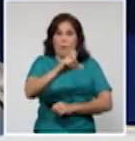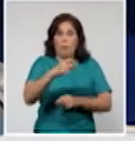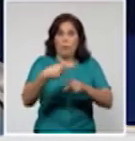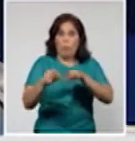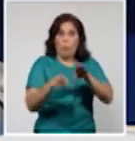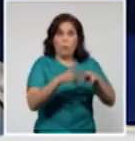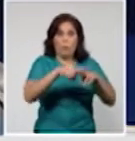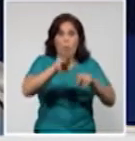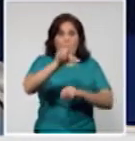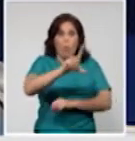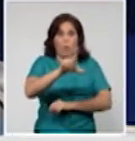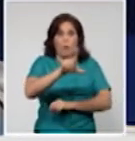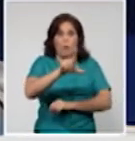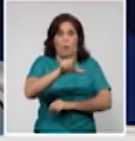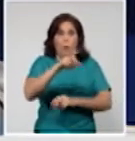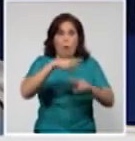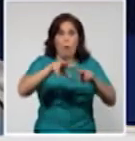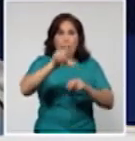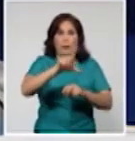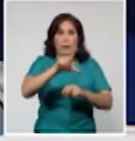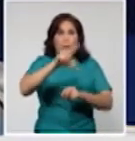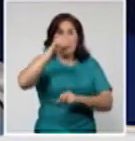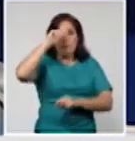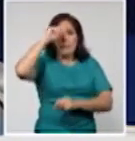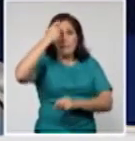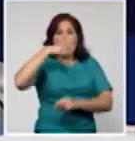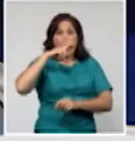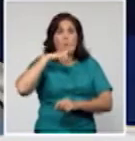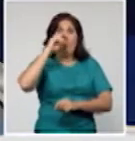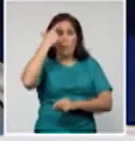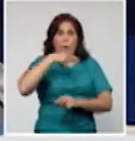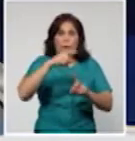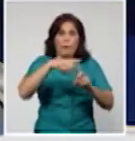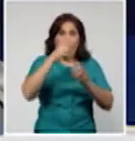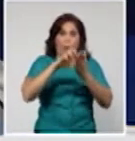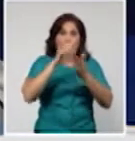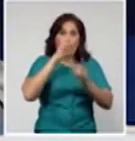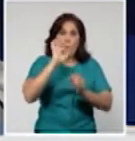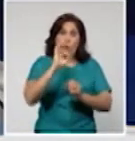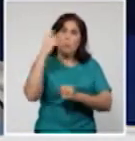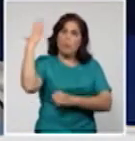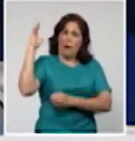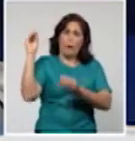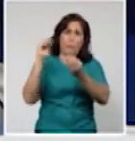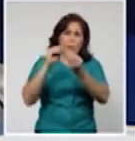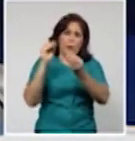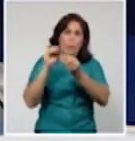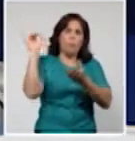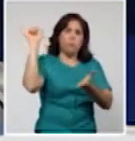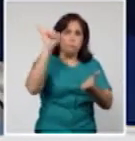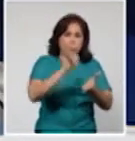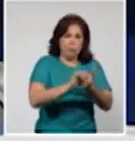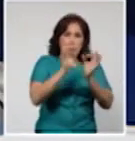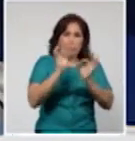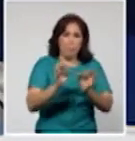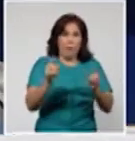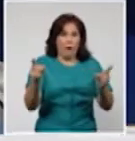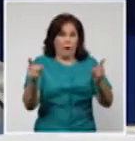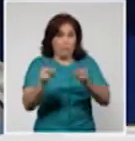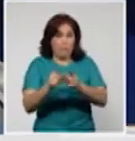each have 1 case. The cases from Camagüey and Holguín are both imported.